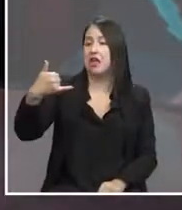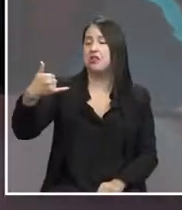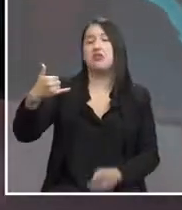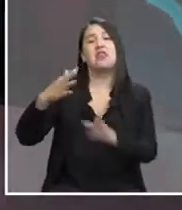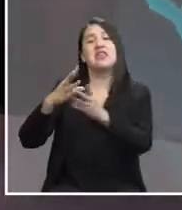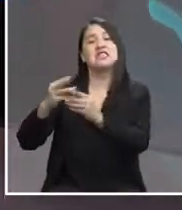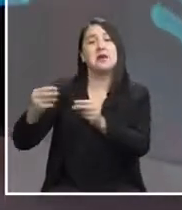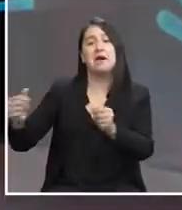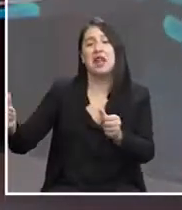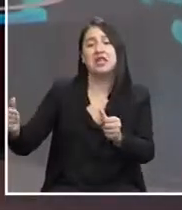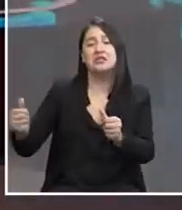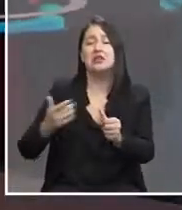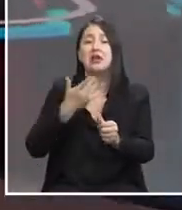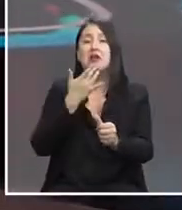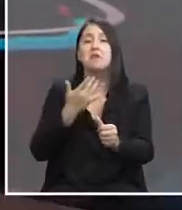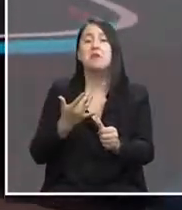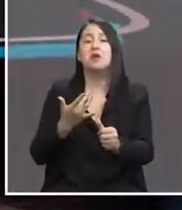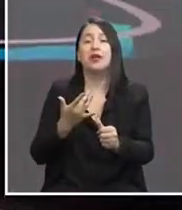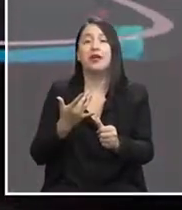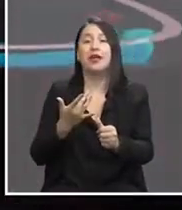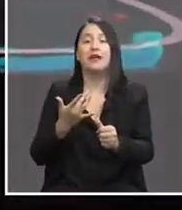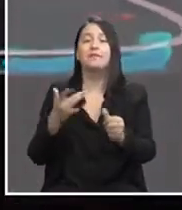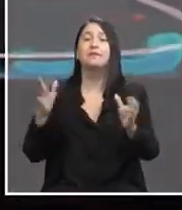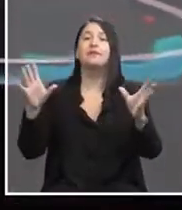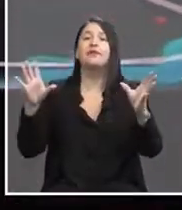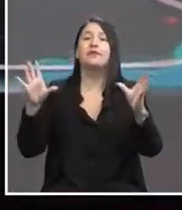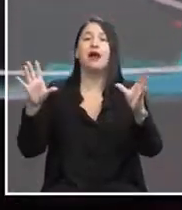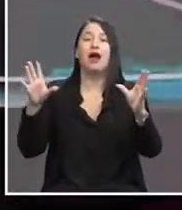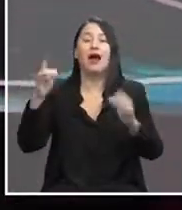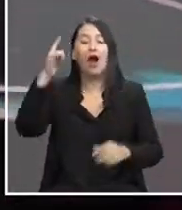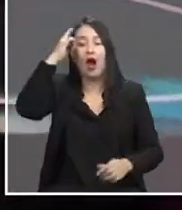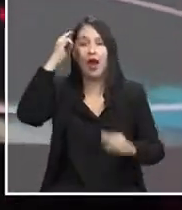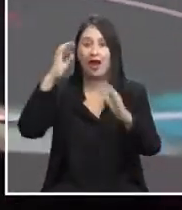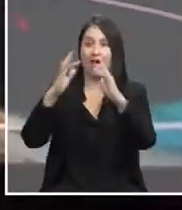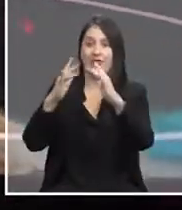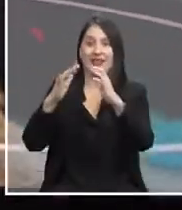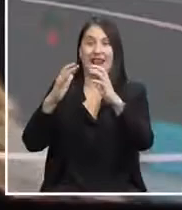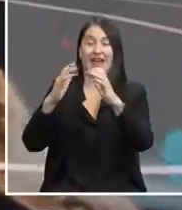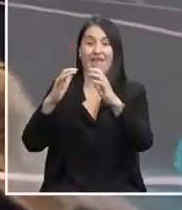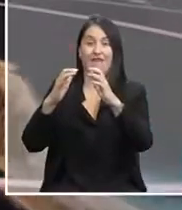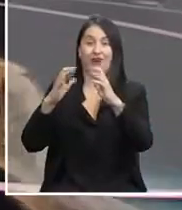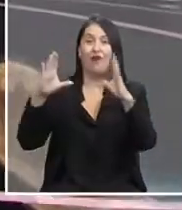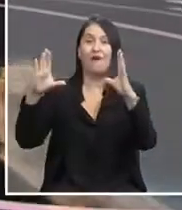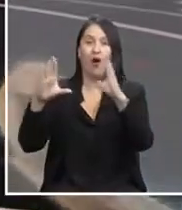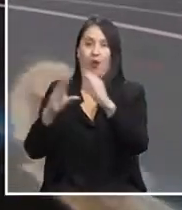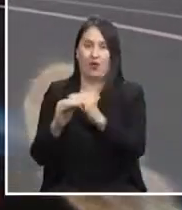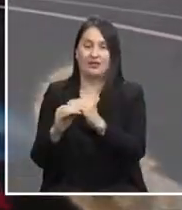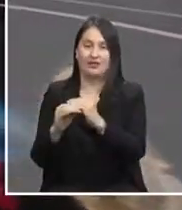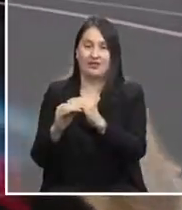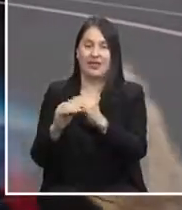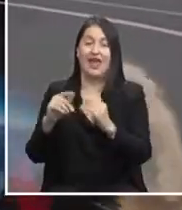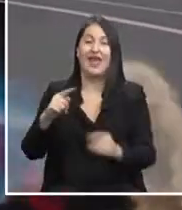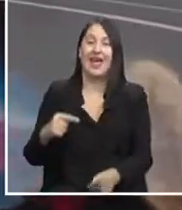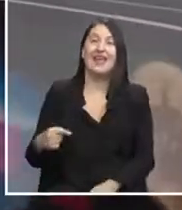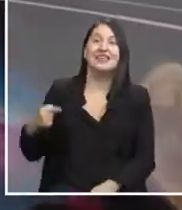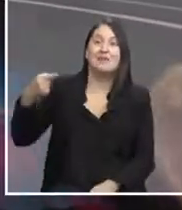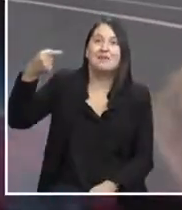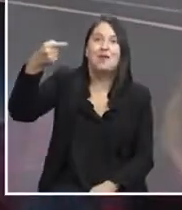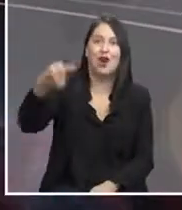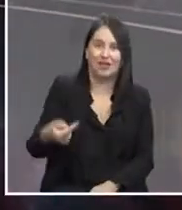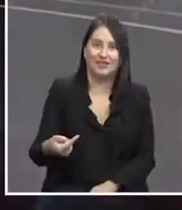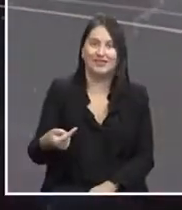brains. This is a matter of Congresso Futuro. This is the next step of our